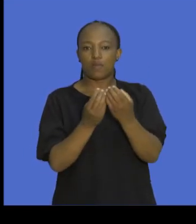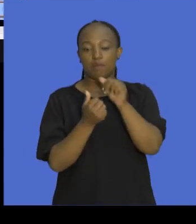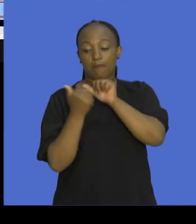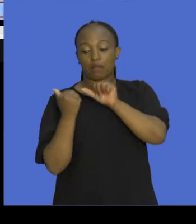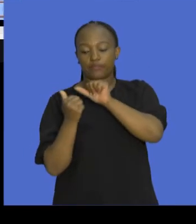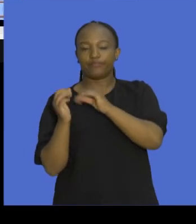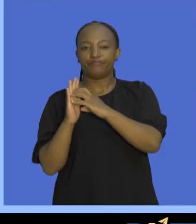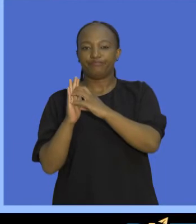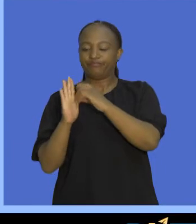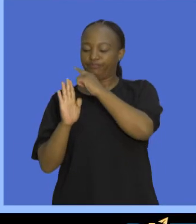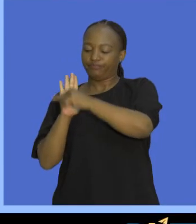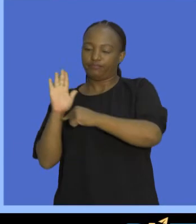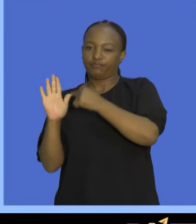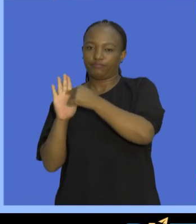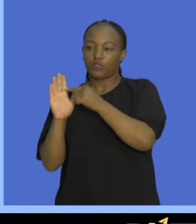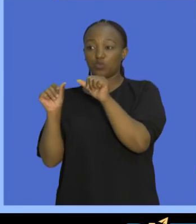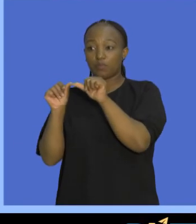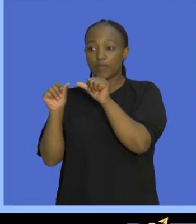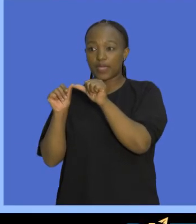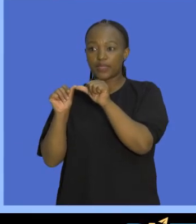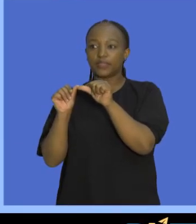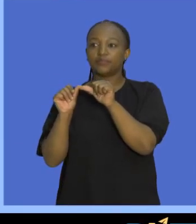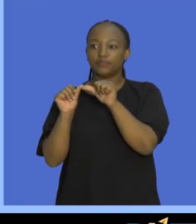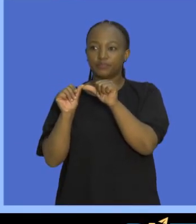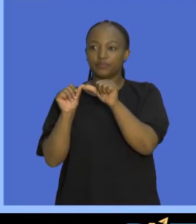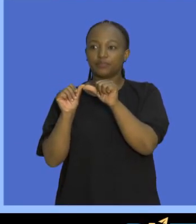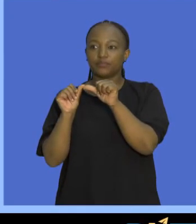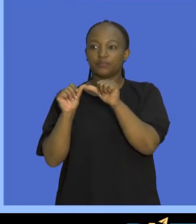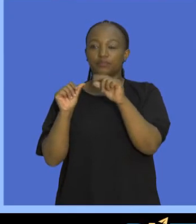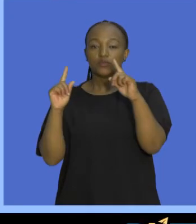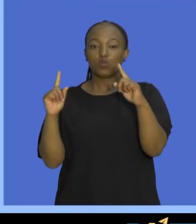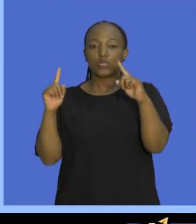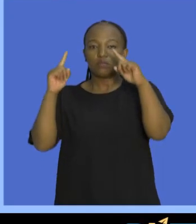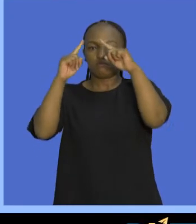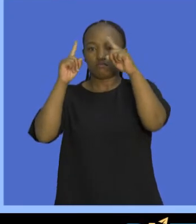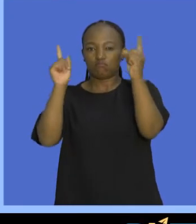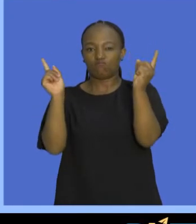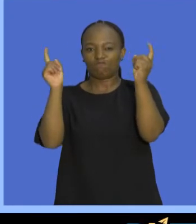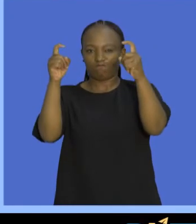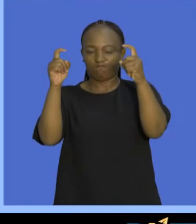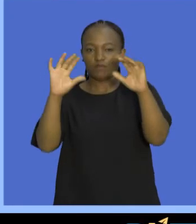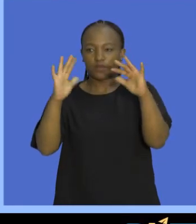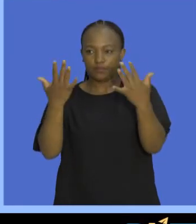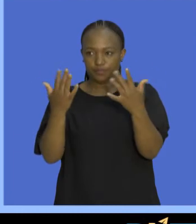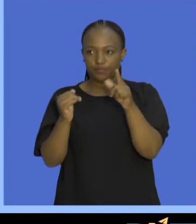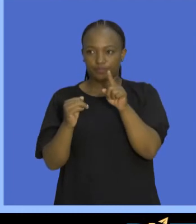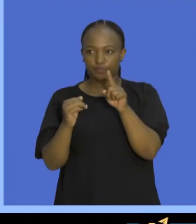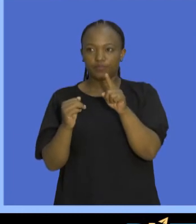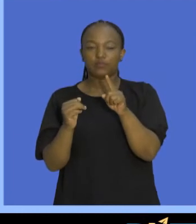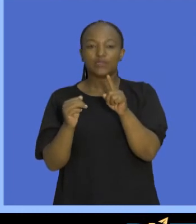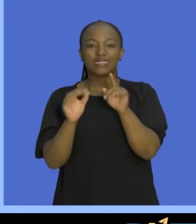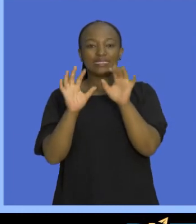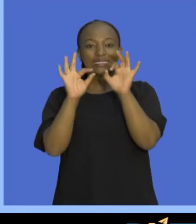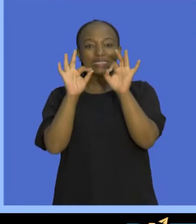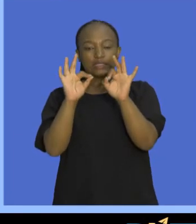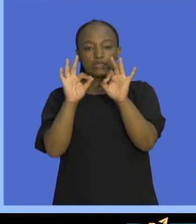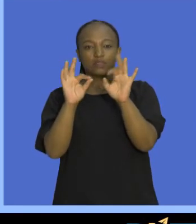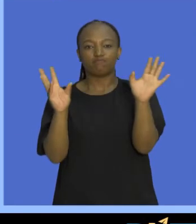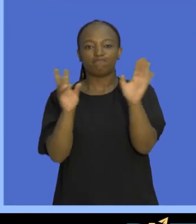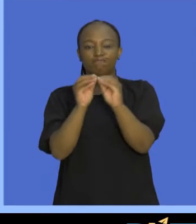our simulation rather, we can measure the terminal potential difference through the source, okay, which is exactly